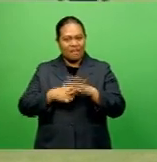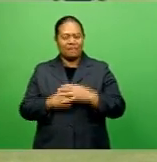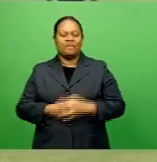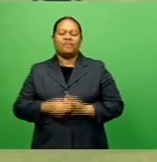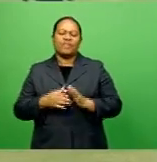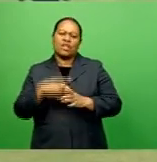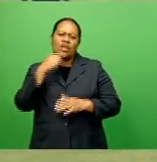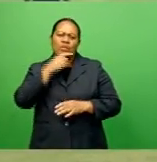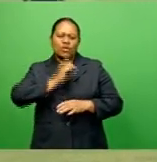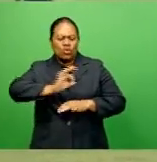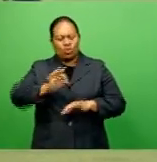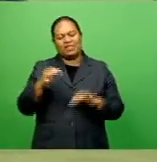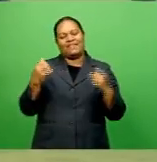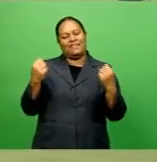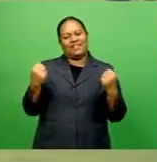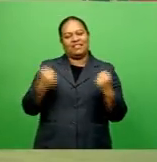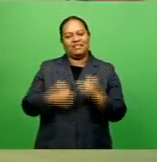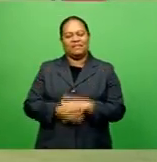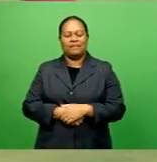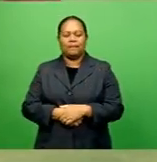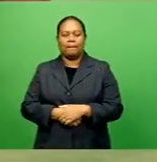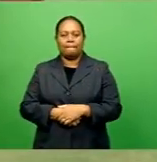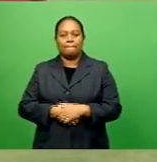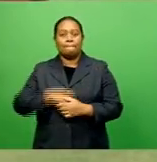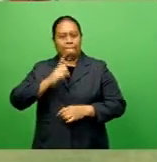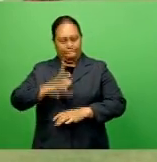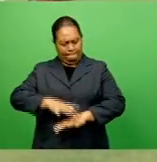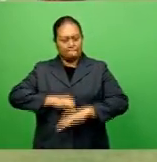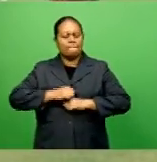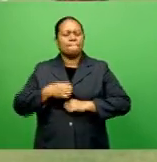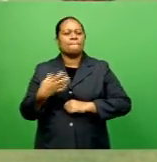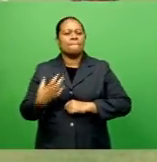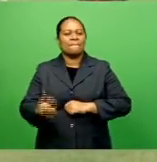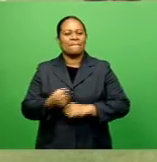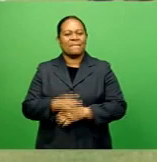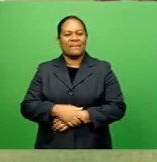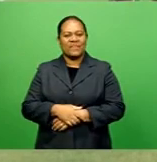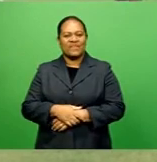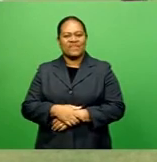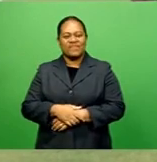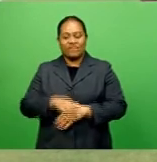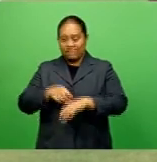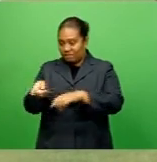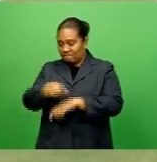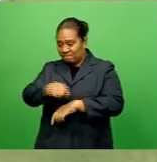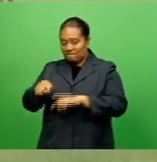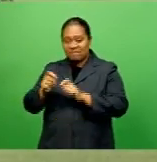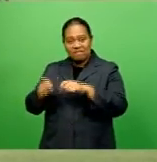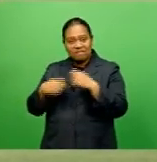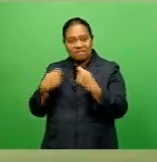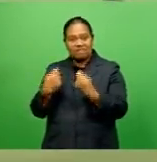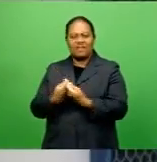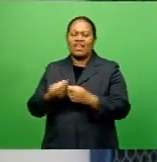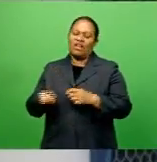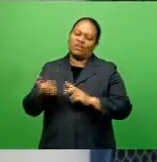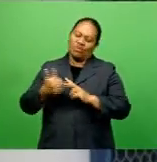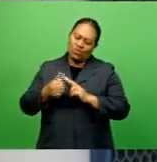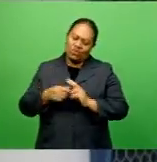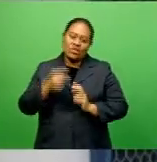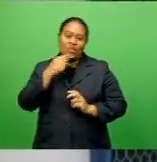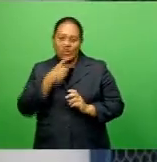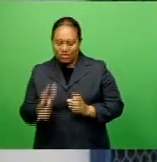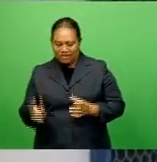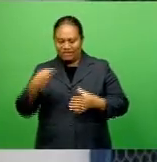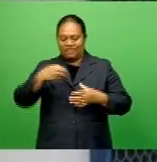The boys are not fit yet, but I have confidence. I have full confidence in this bunch of boys and also the boys who are going to join